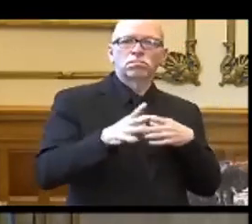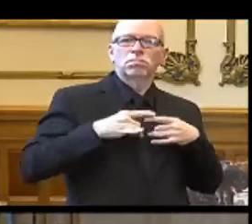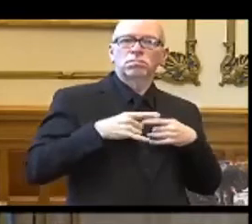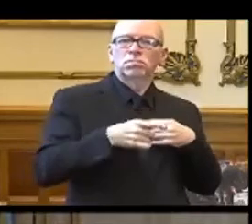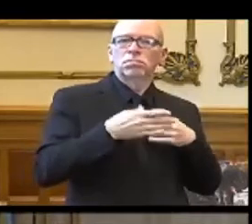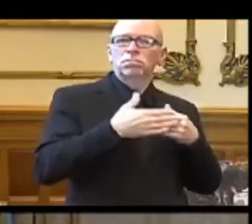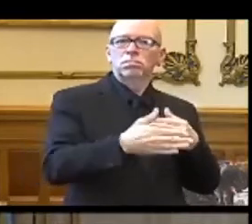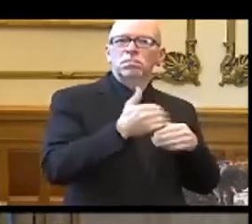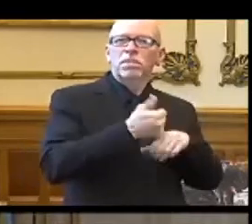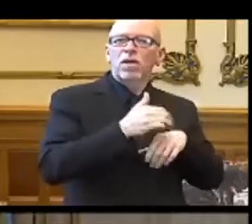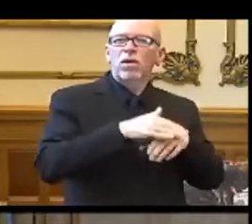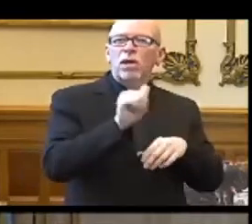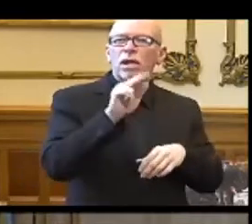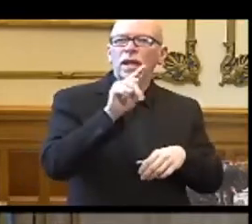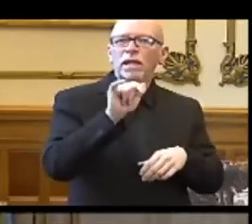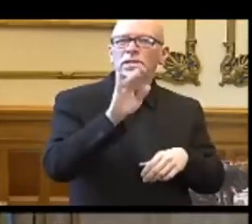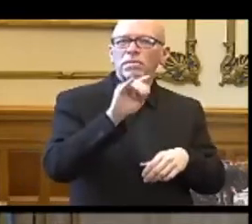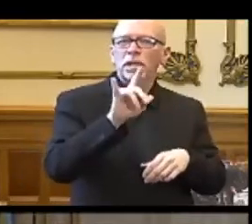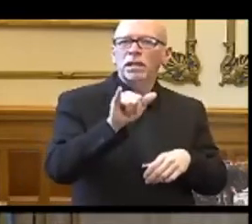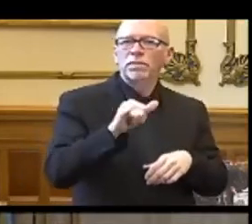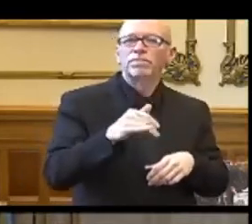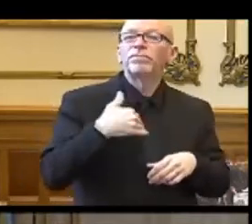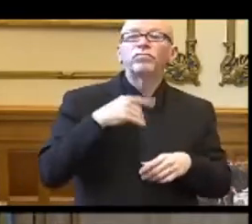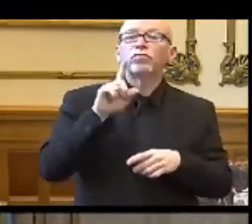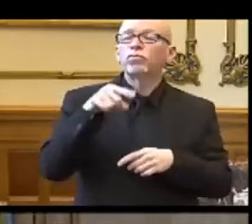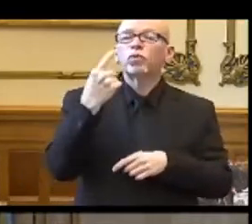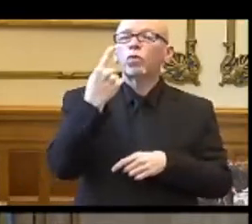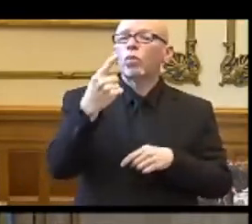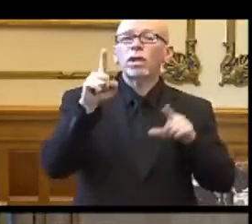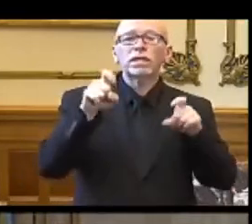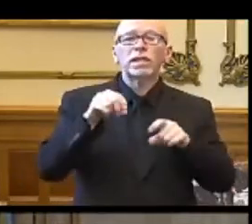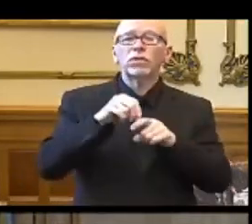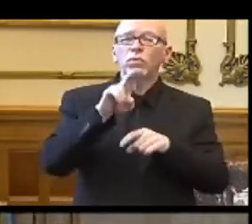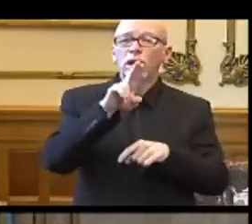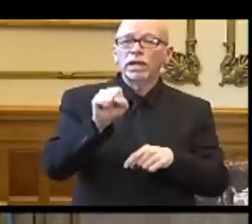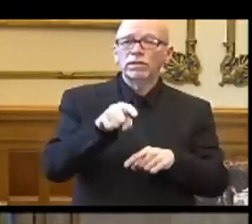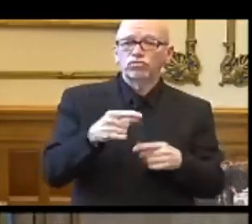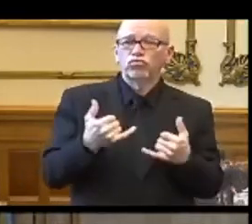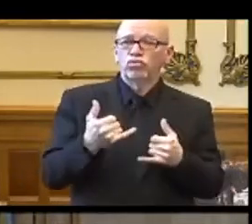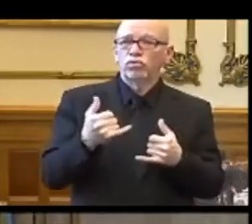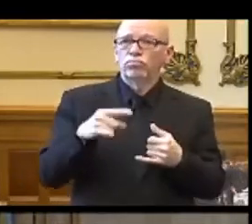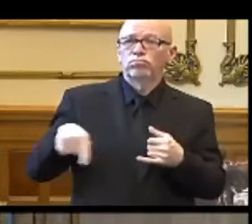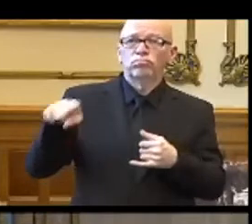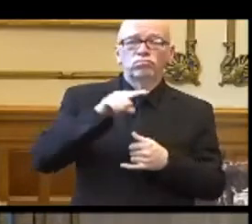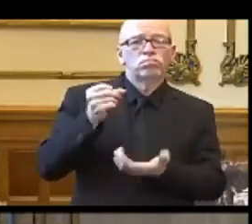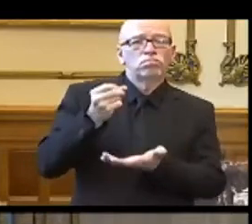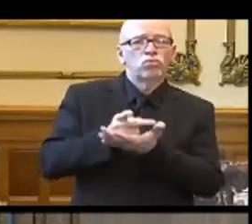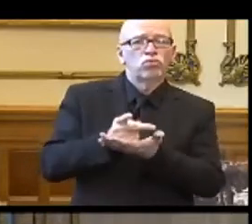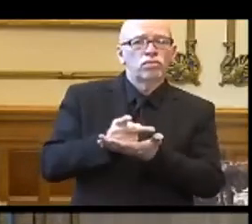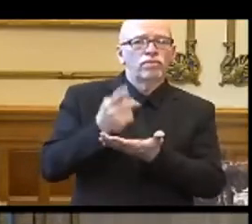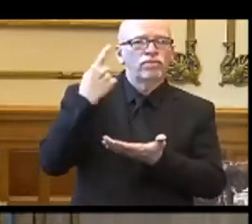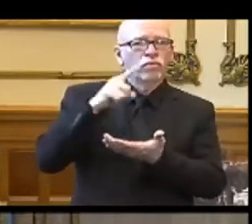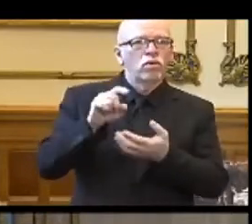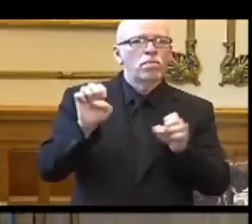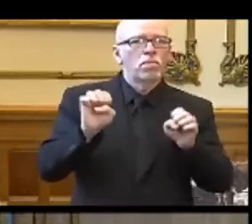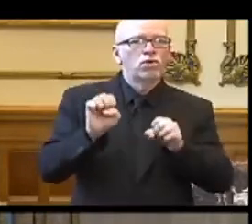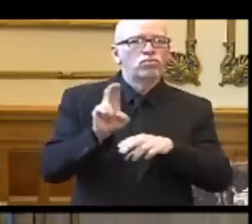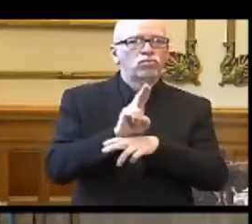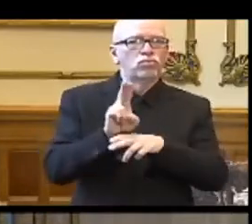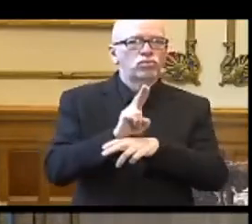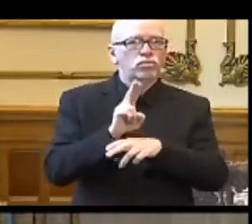on their antibodies. There's only been one test in the United States that has currently been approved through an emergency